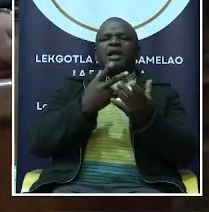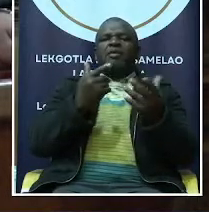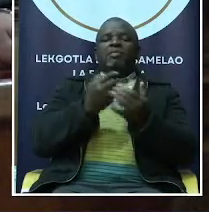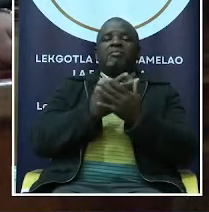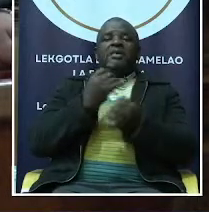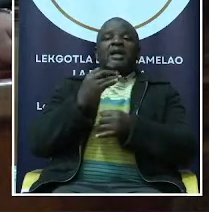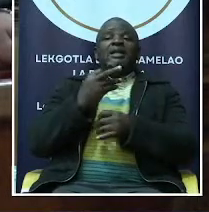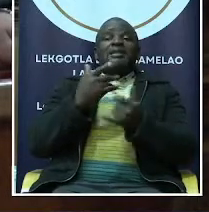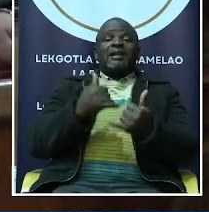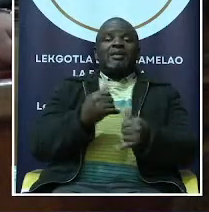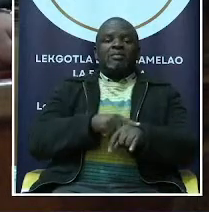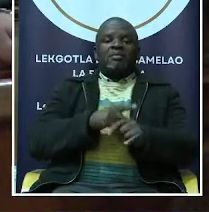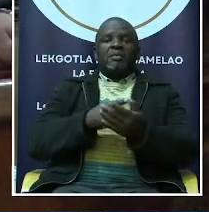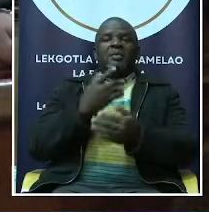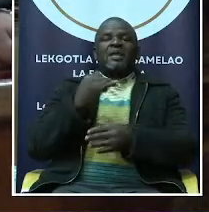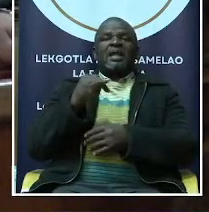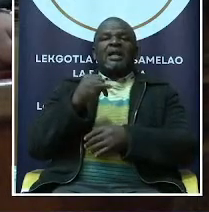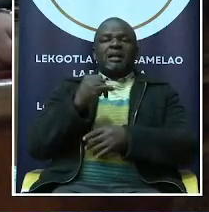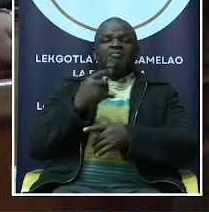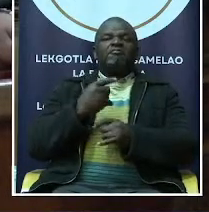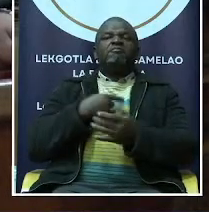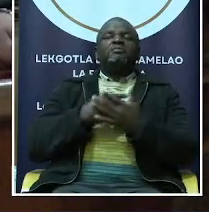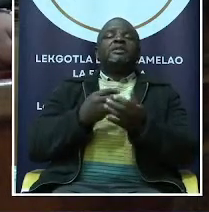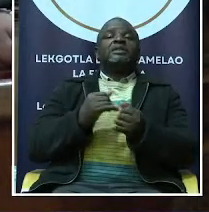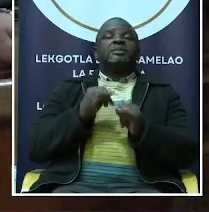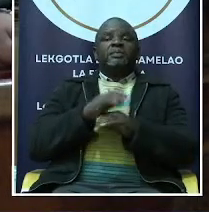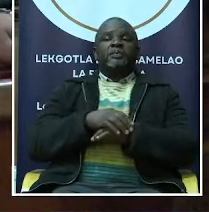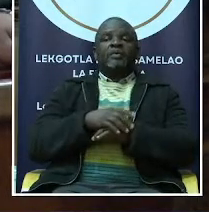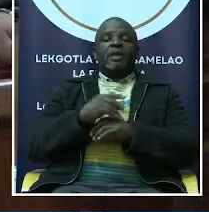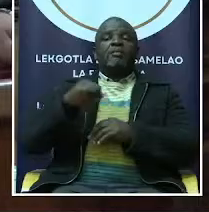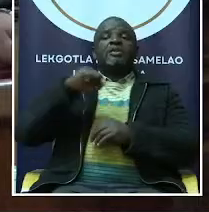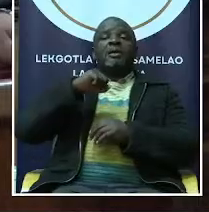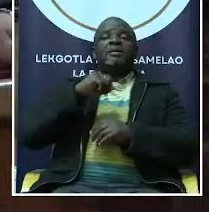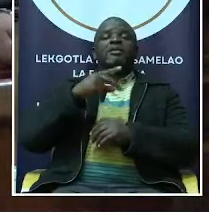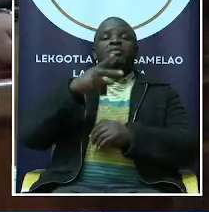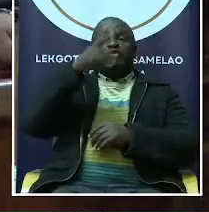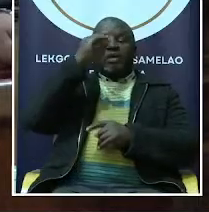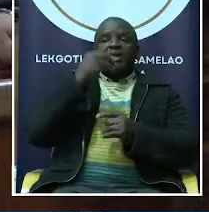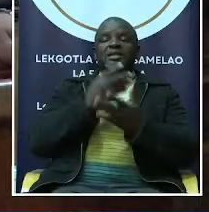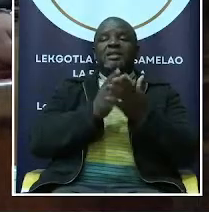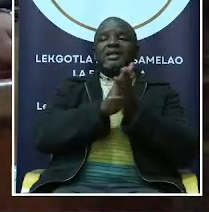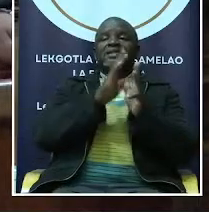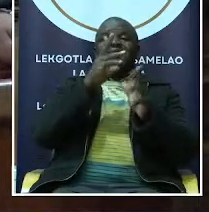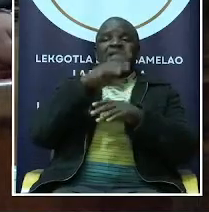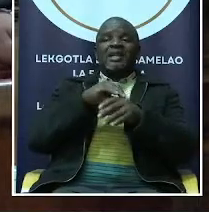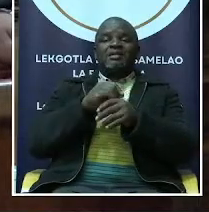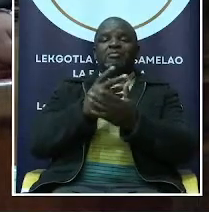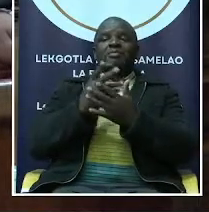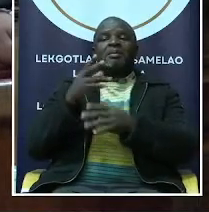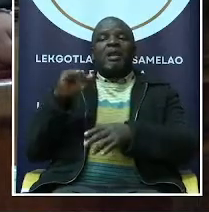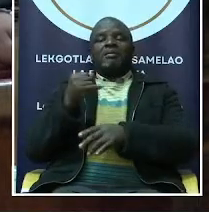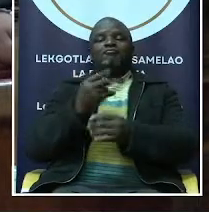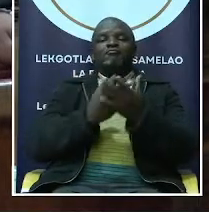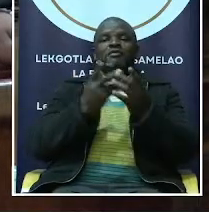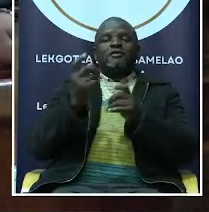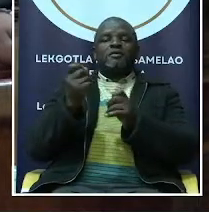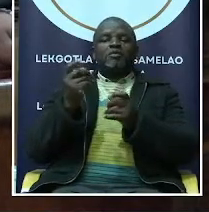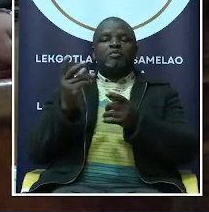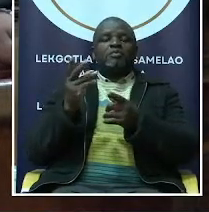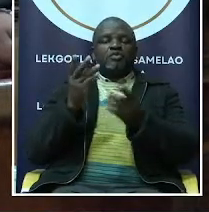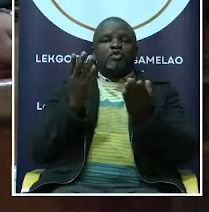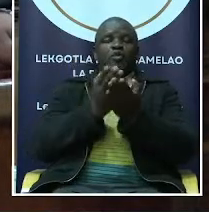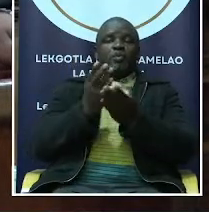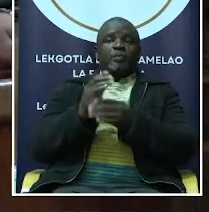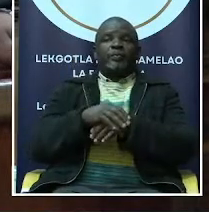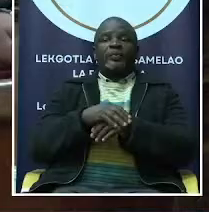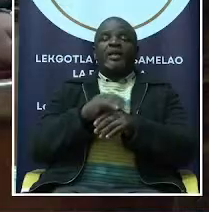In Botshabelo, a 19-year-old student was stabbed on her way from campus. In Qwaqwa, a young engineer